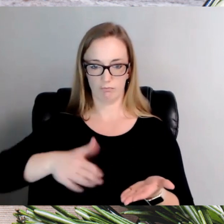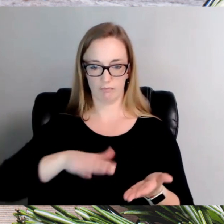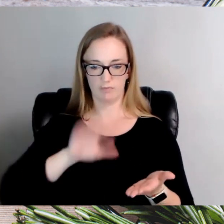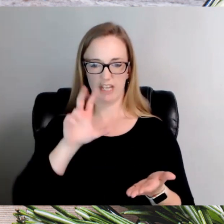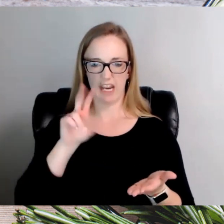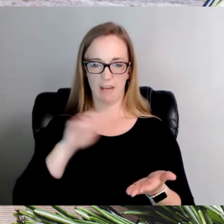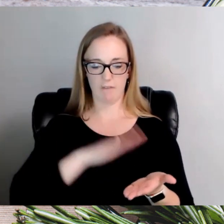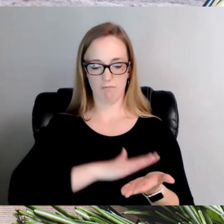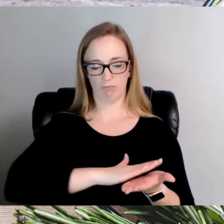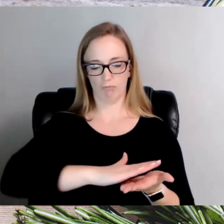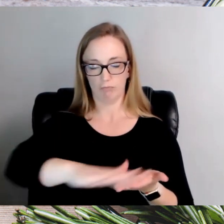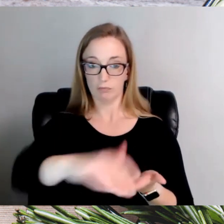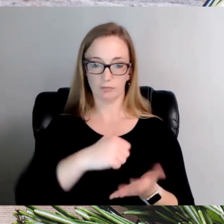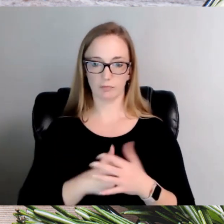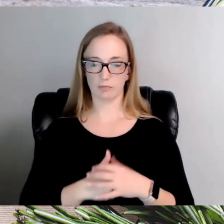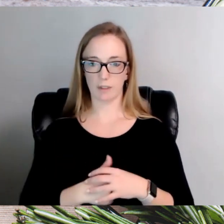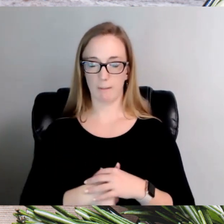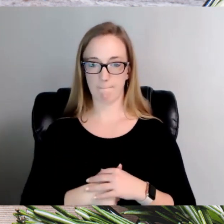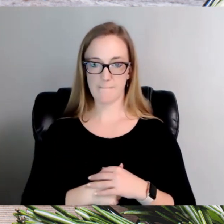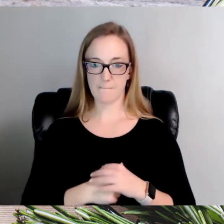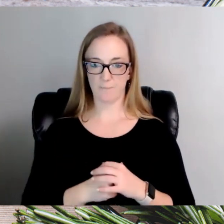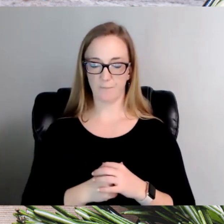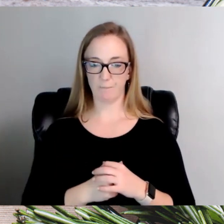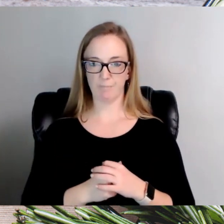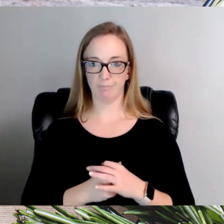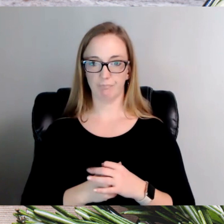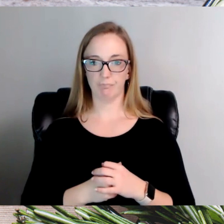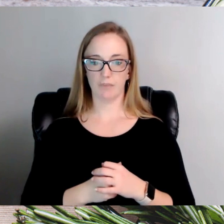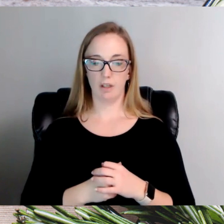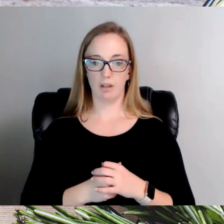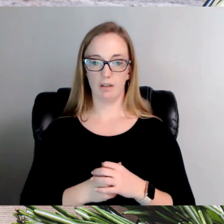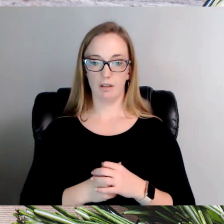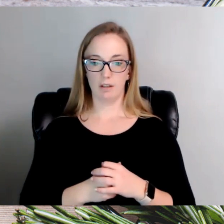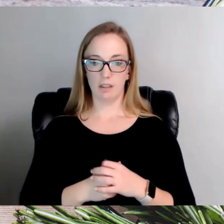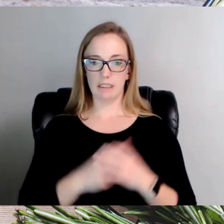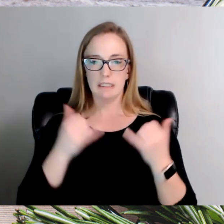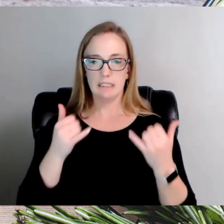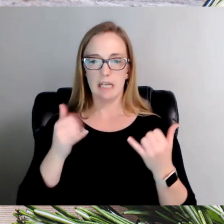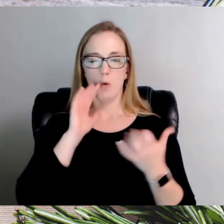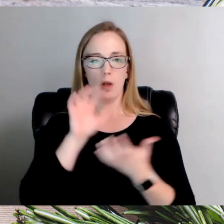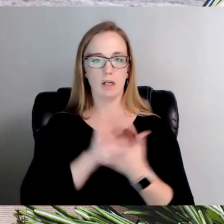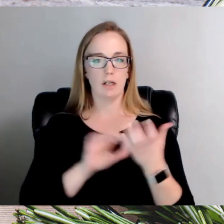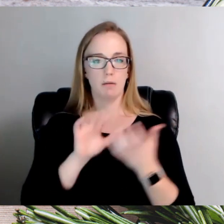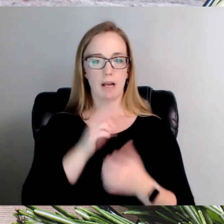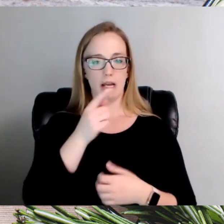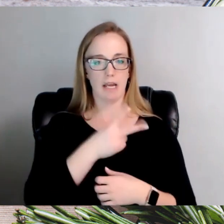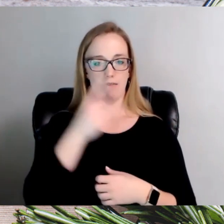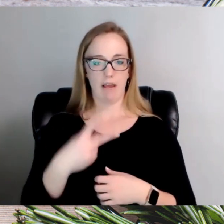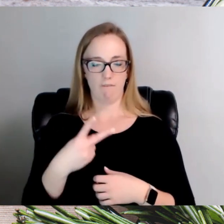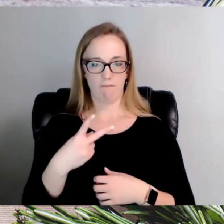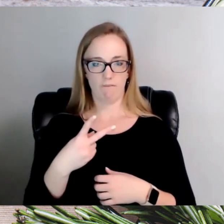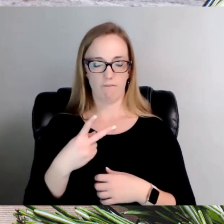Brussels sprouts look like mini heads of cabbage, and they're similar in taste, but they have a slightly